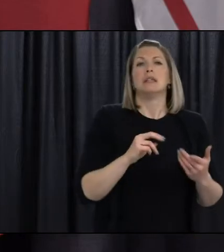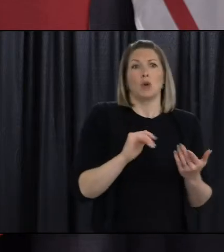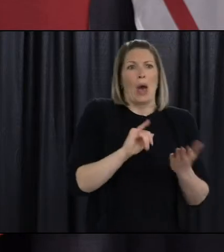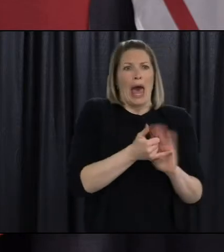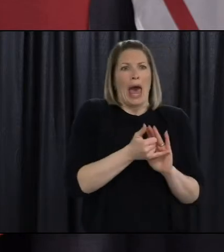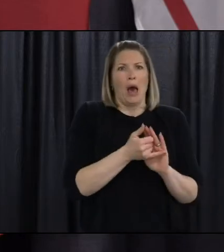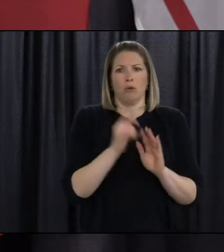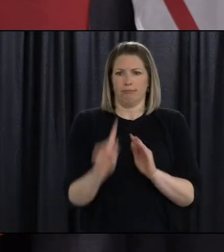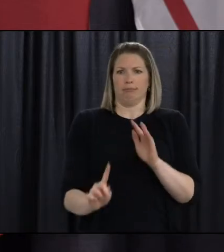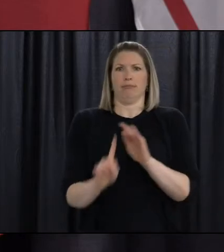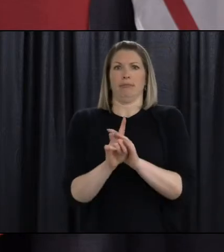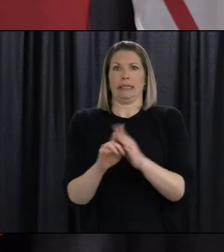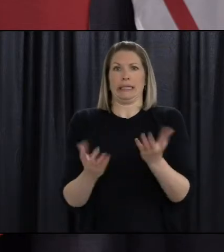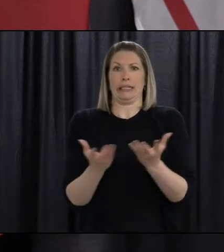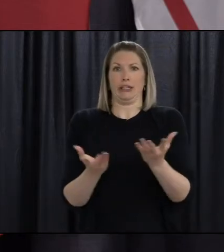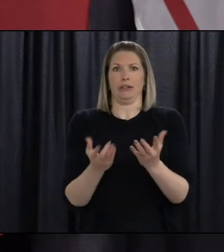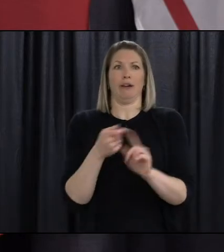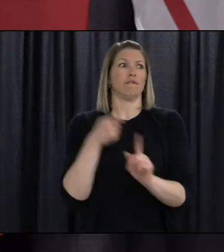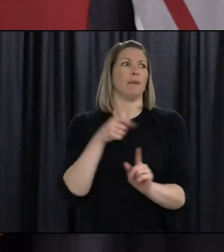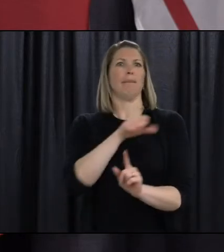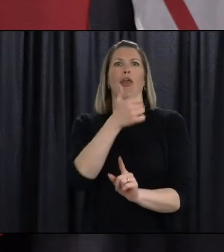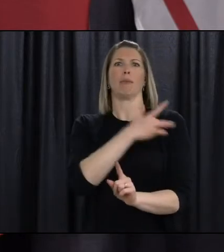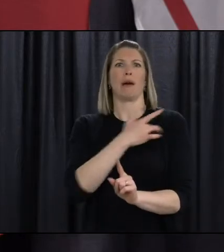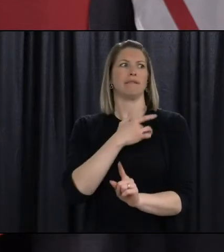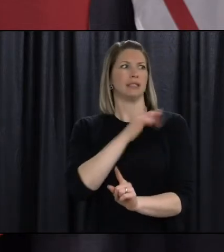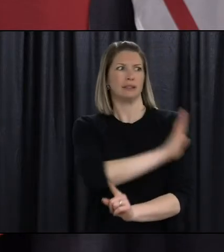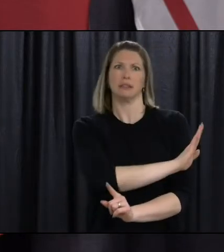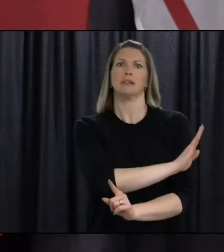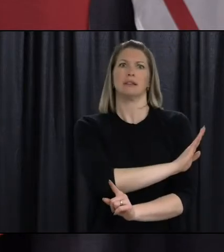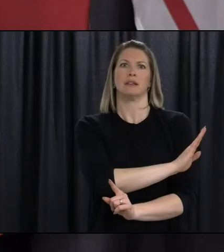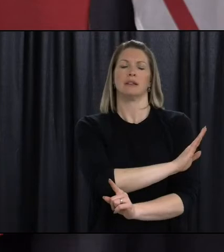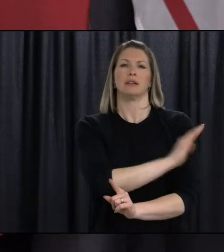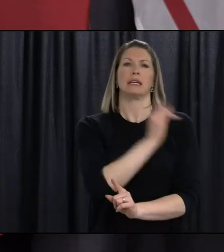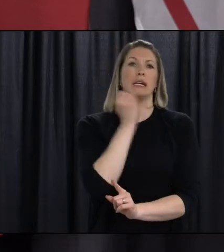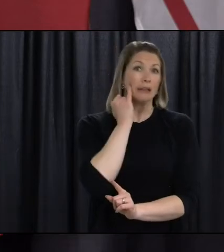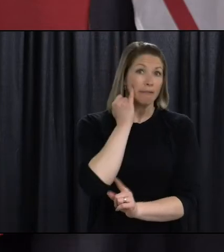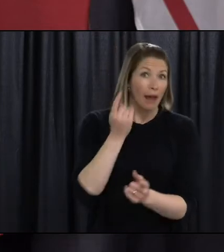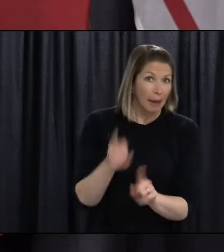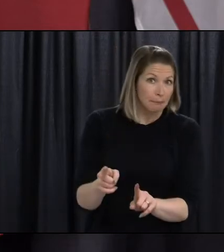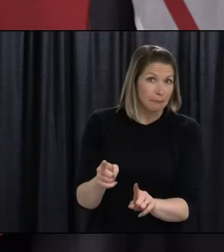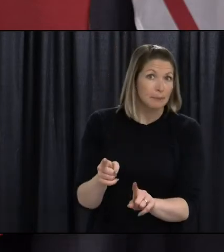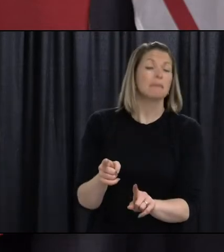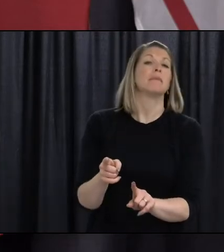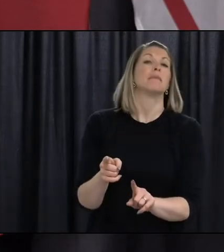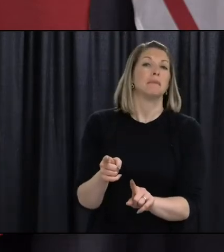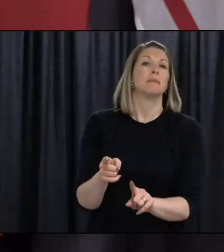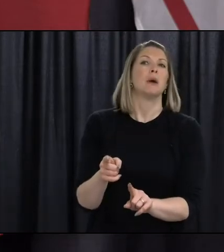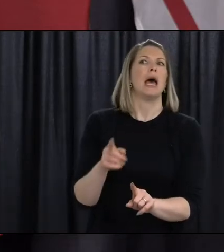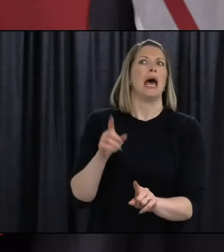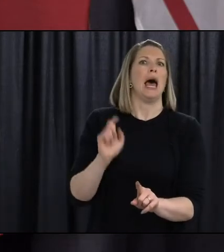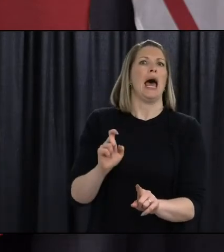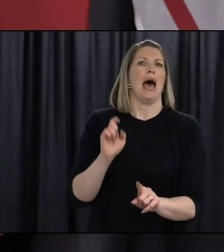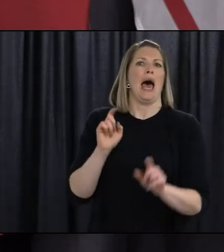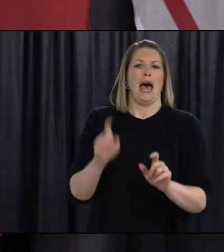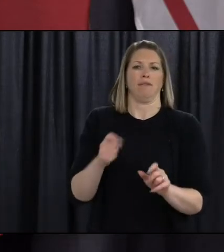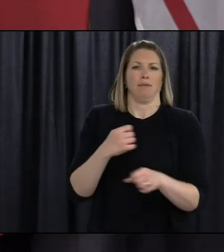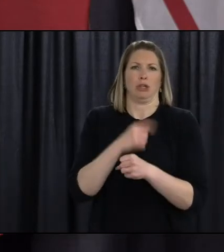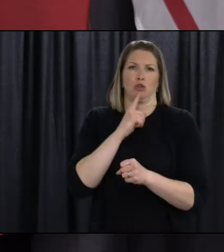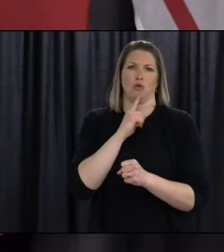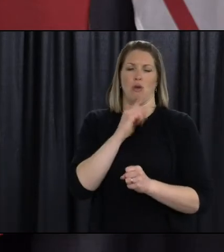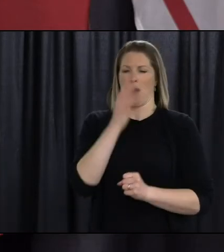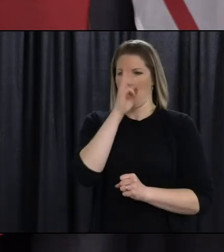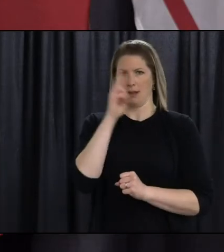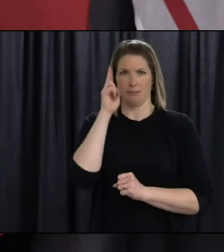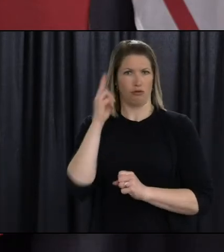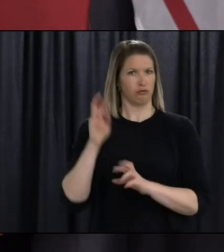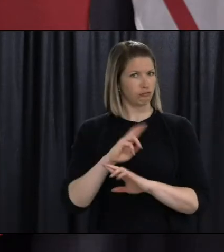And as the minister points out, if we have to respond to a flare-up or a setback, we must make sure that our medical system is there, our health system is there